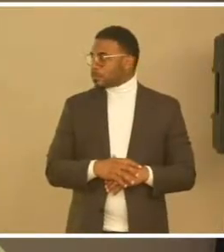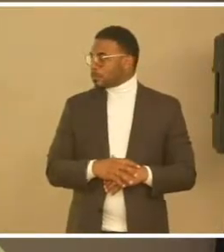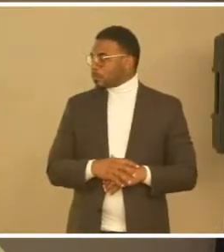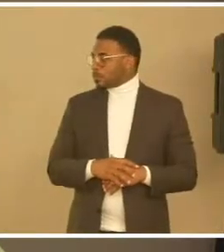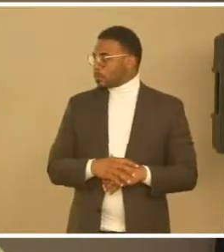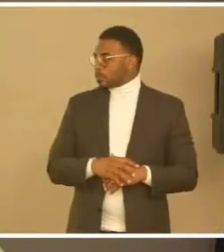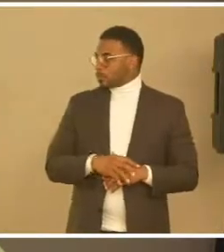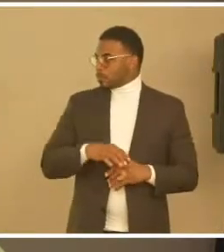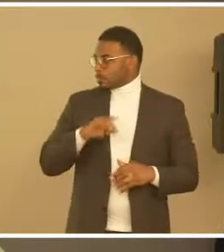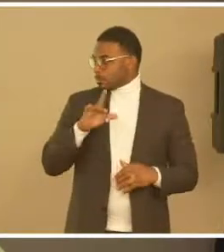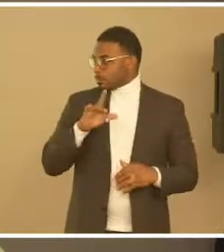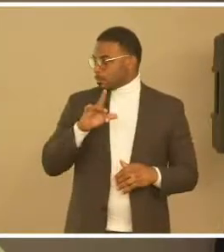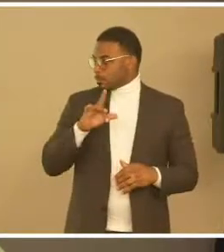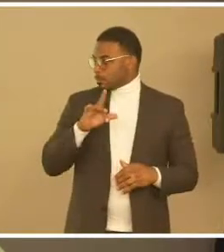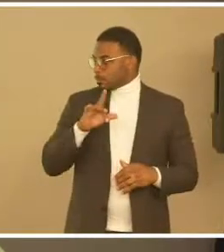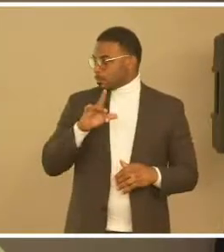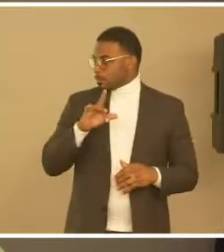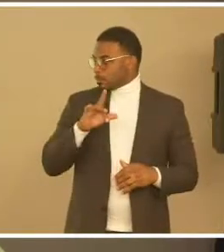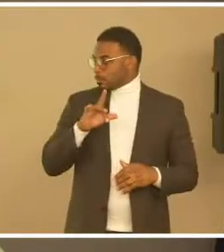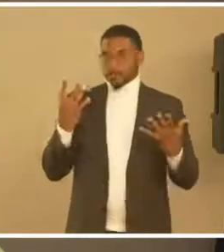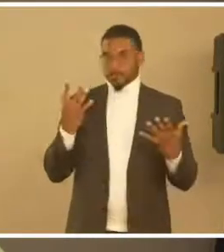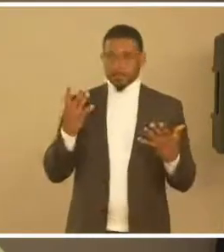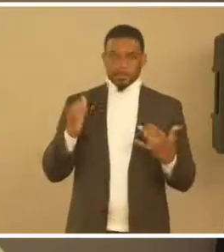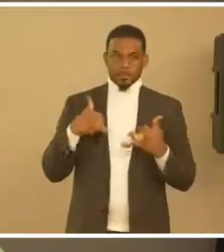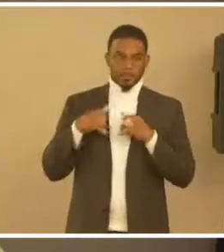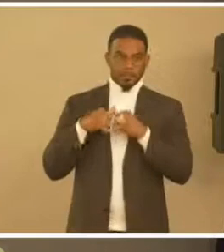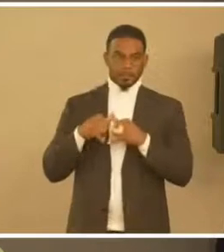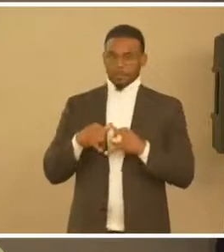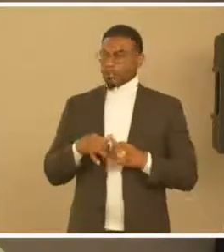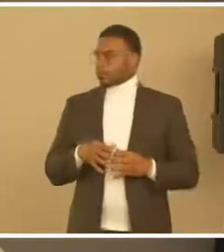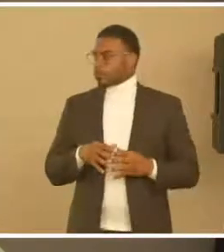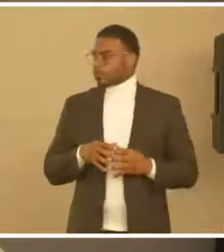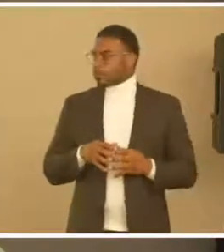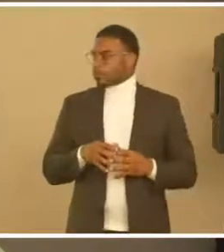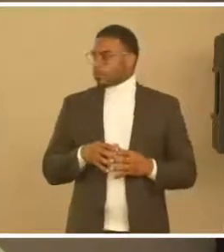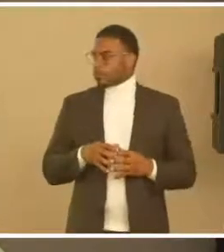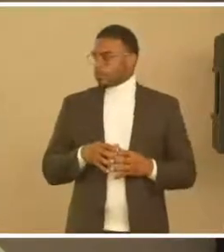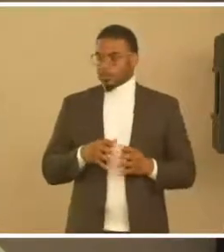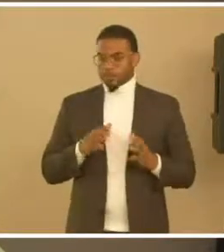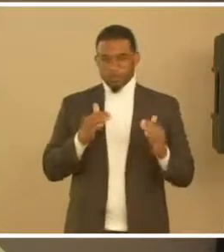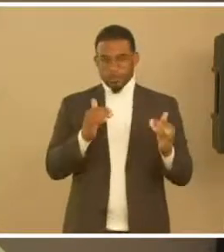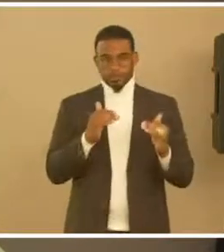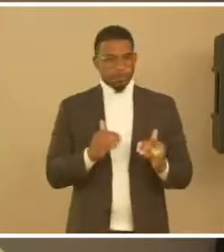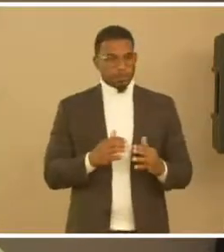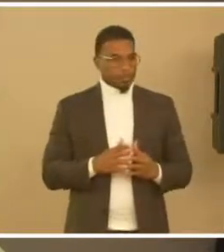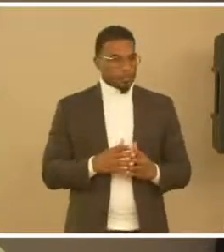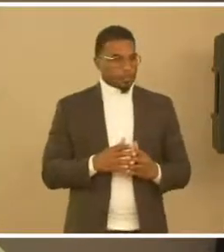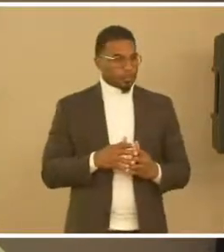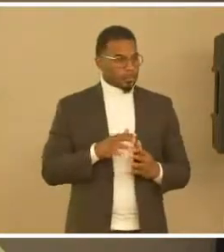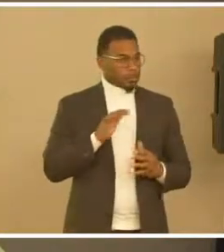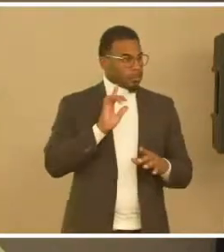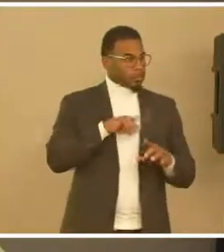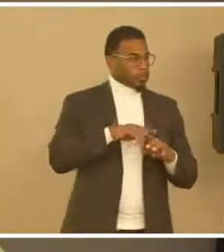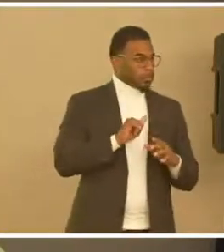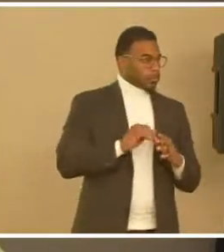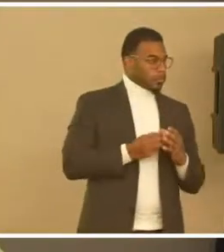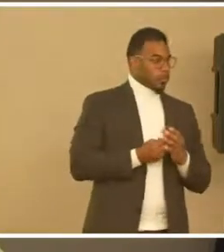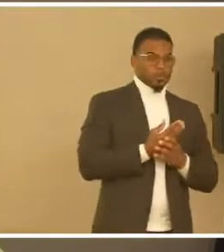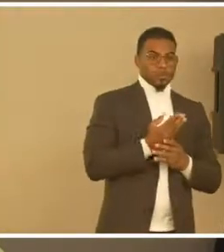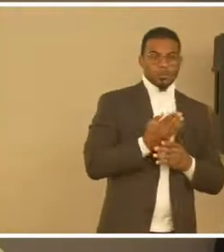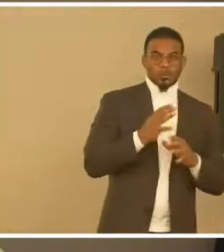I thought they'd be with us because they were here last night. Well, we do have their award, but all right, moving right along. Okay, on to our